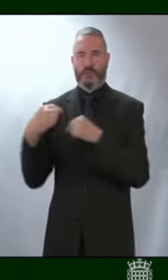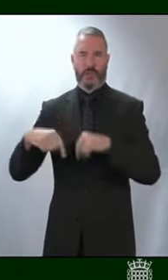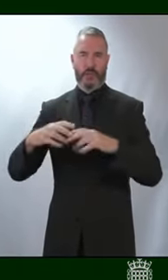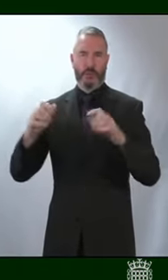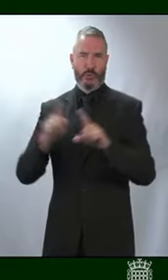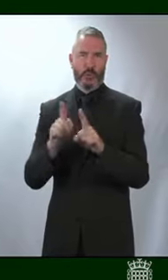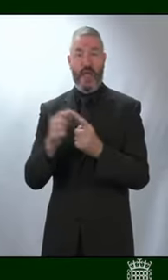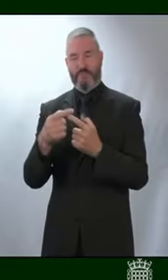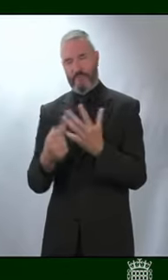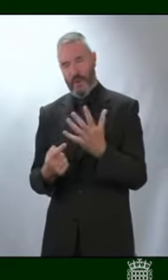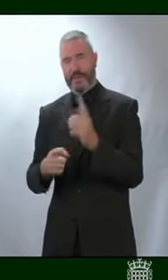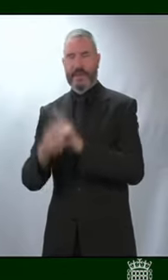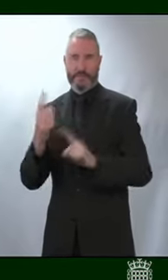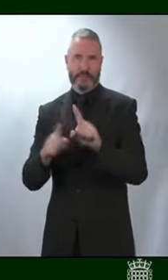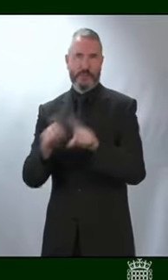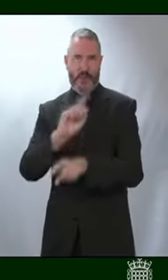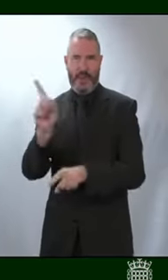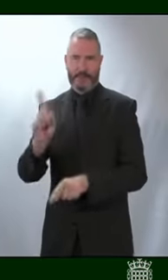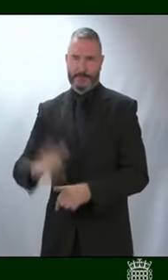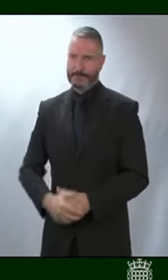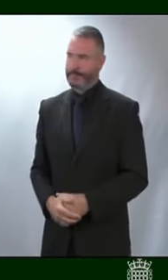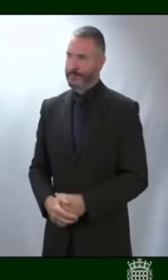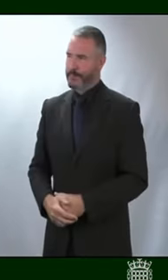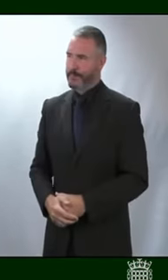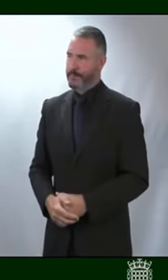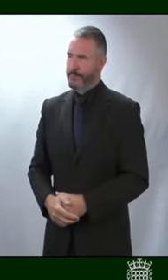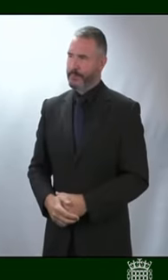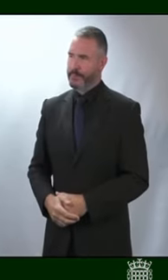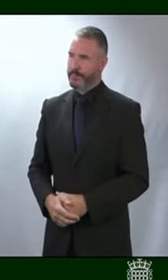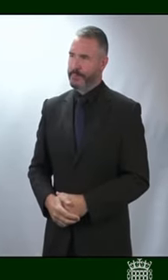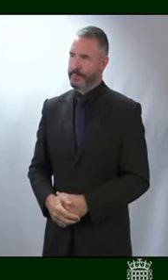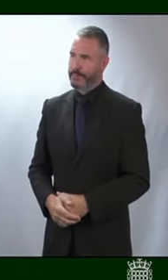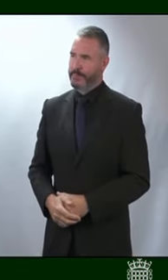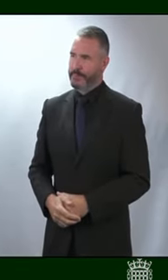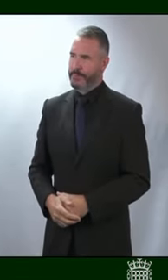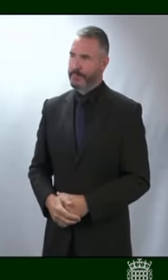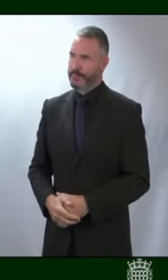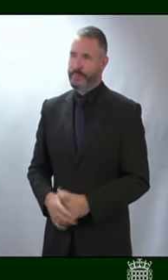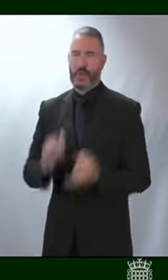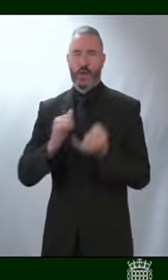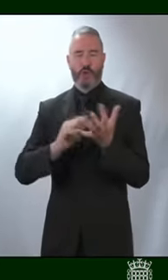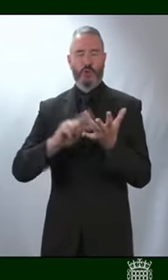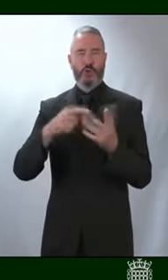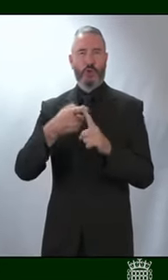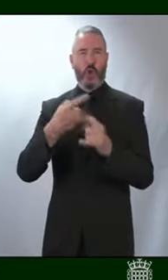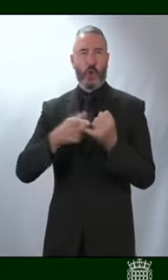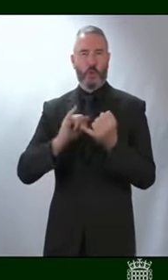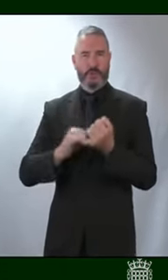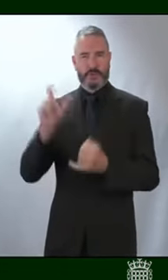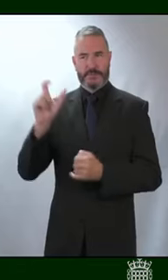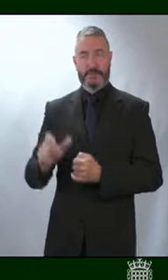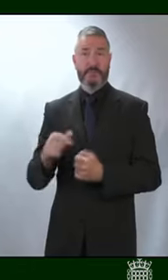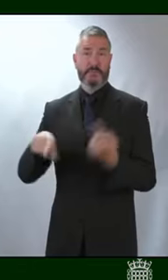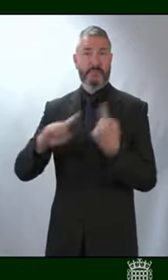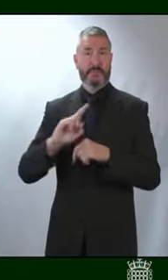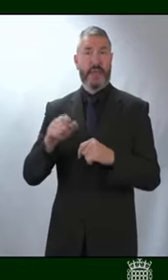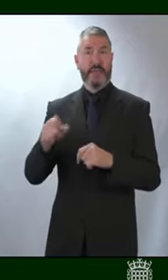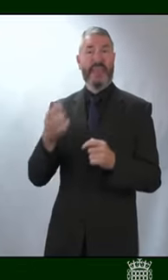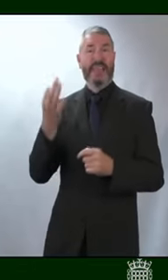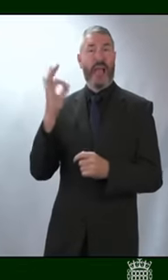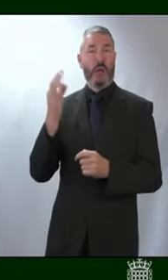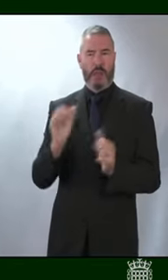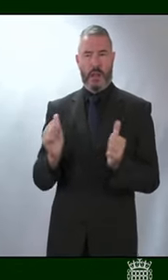shall have further such meetings later today. Jamie Stone. Thank you, Mr. Speaker. Clearly, the unanimous decision by Highland Council planning to